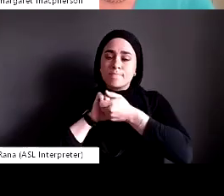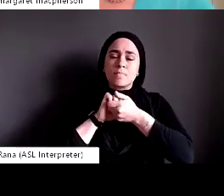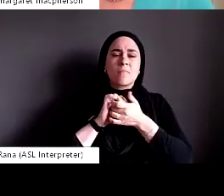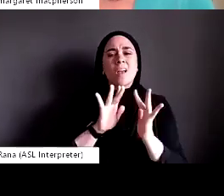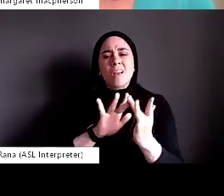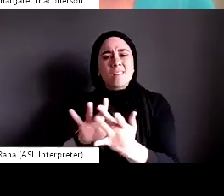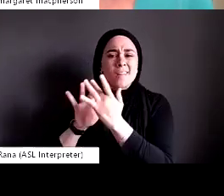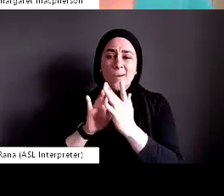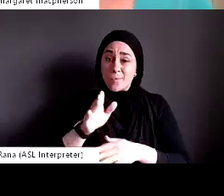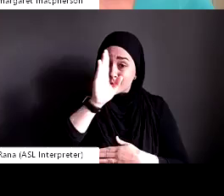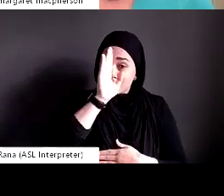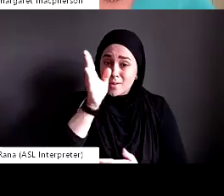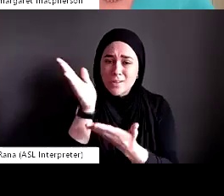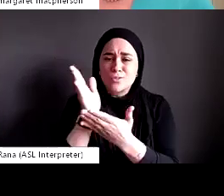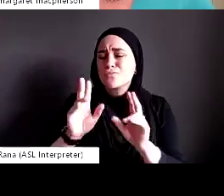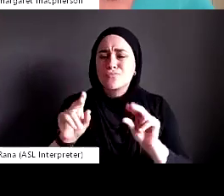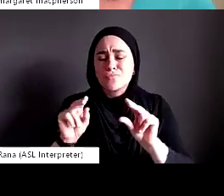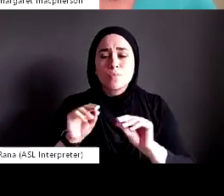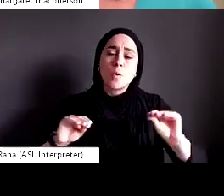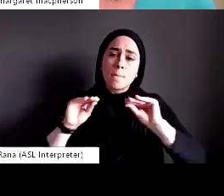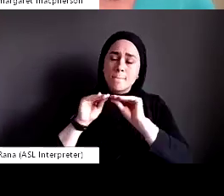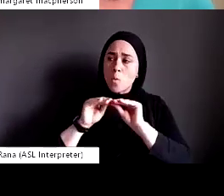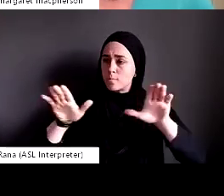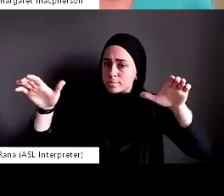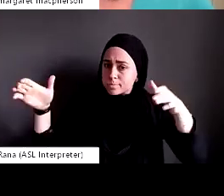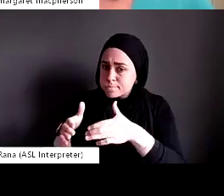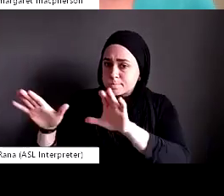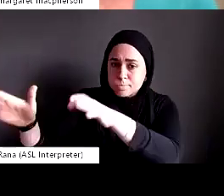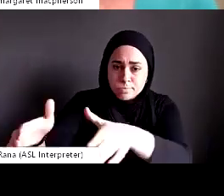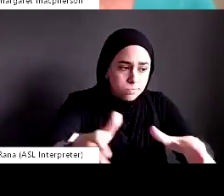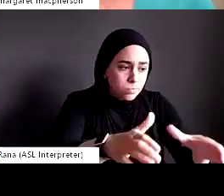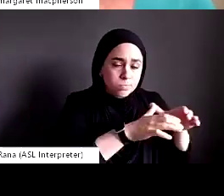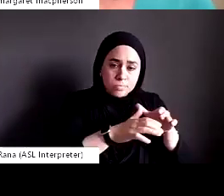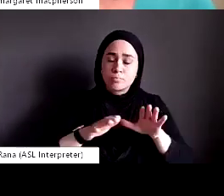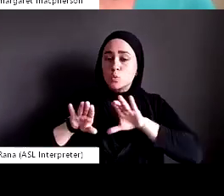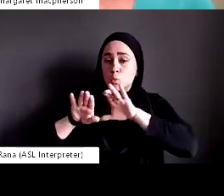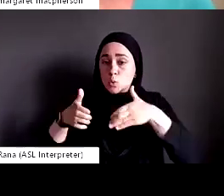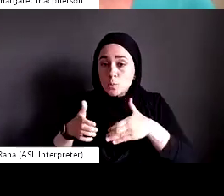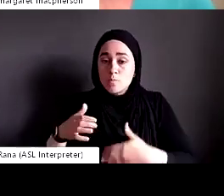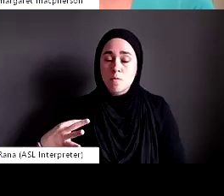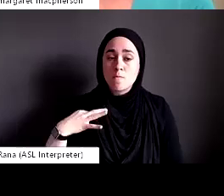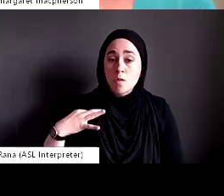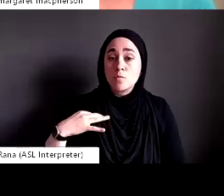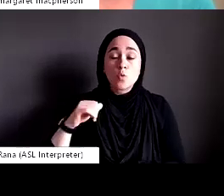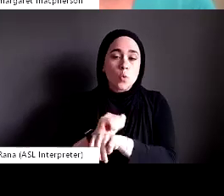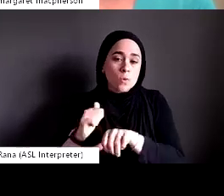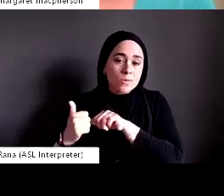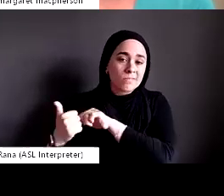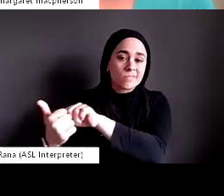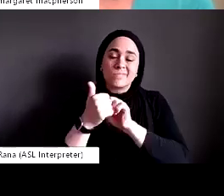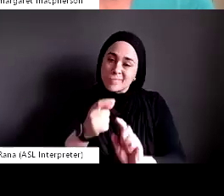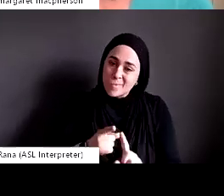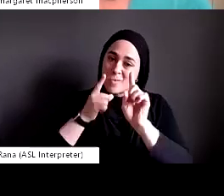about convening multi-sectors, groups, and volunteers to work on this common agenda of